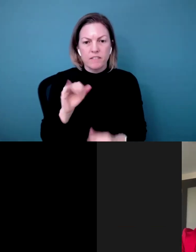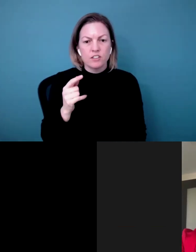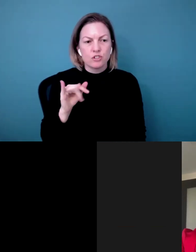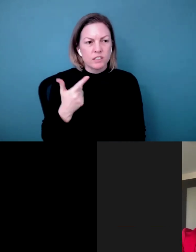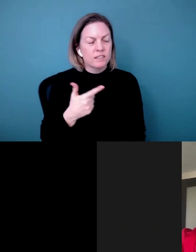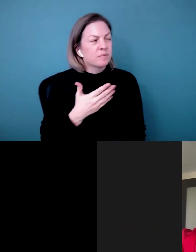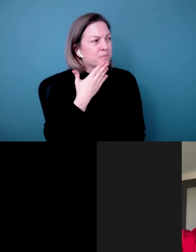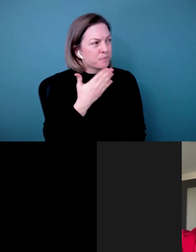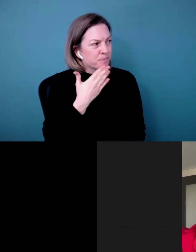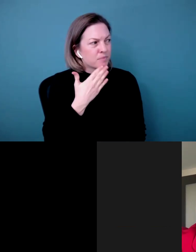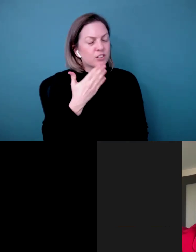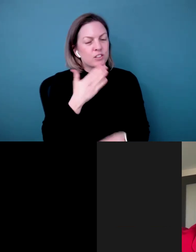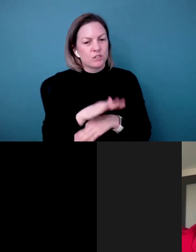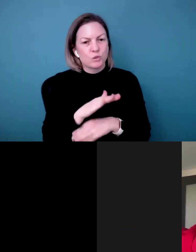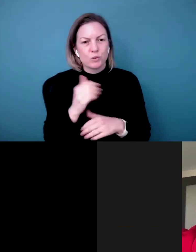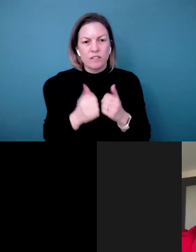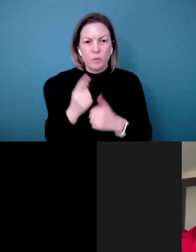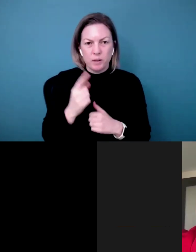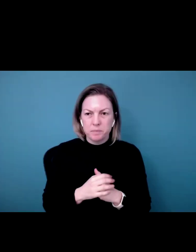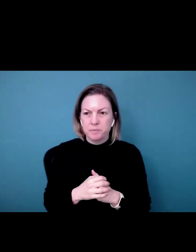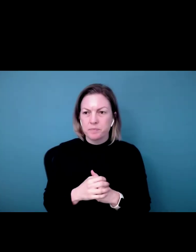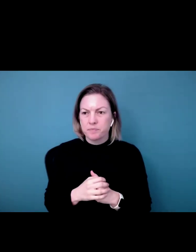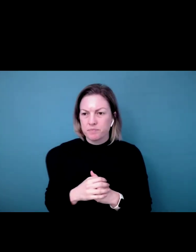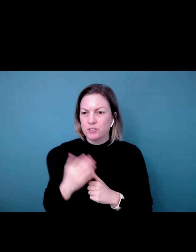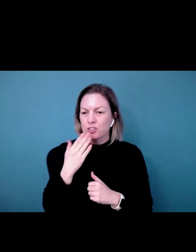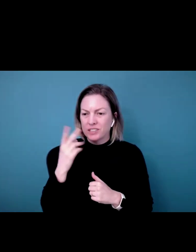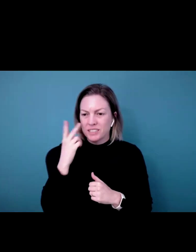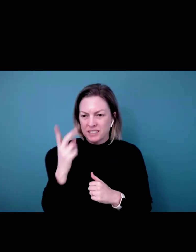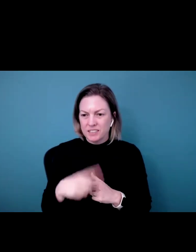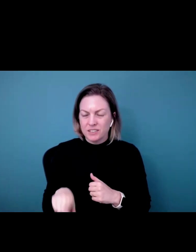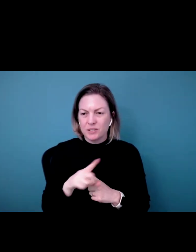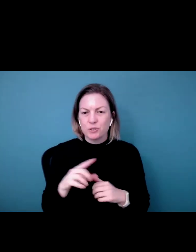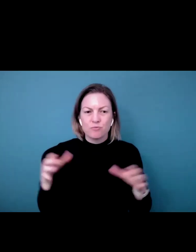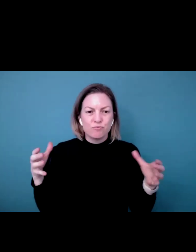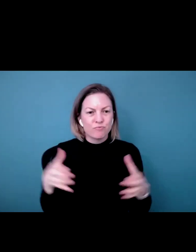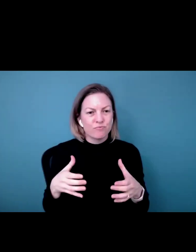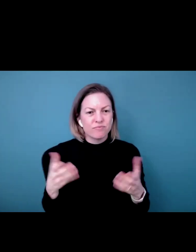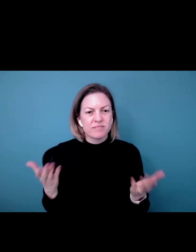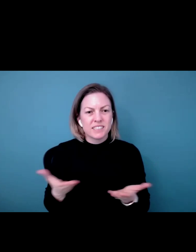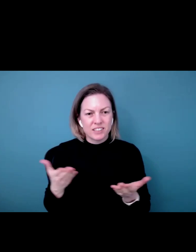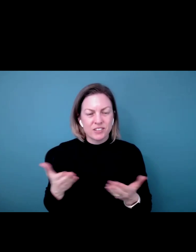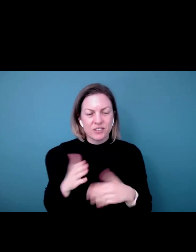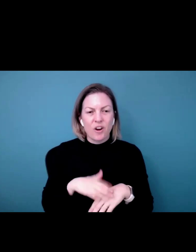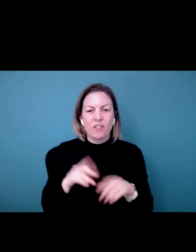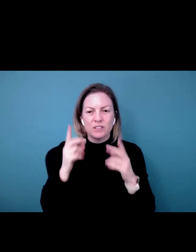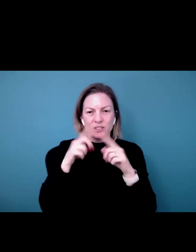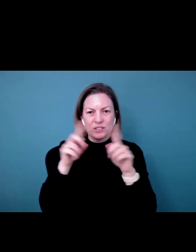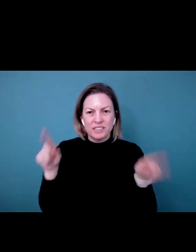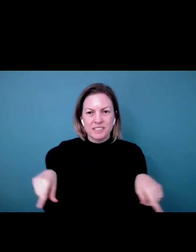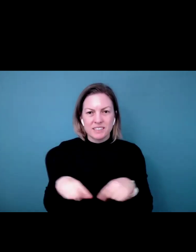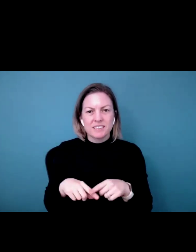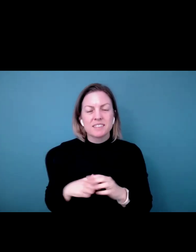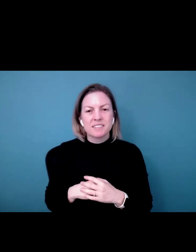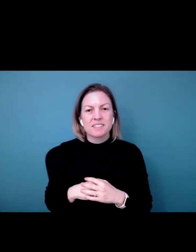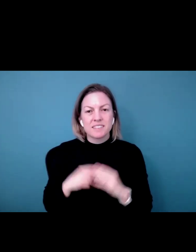Thank you. Good afternoon, everyone. Good to see you gathered in the room and on the screen. I hope you've been having